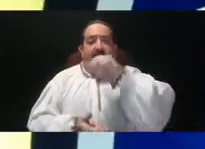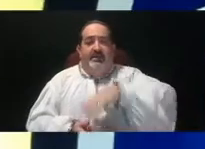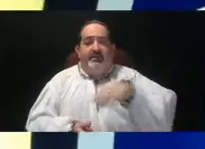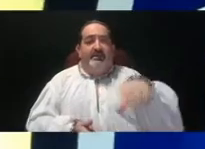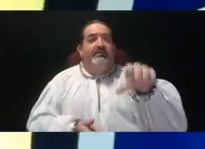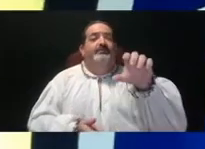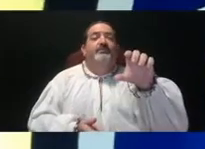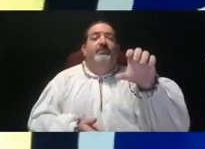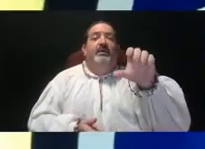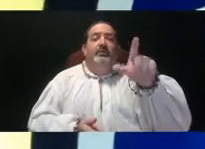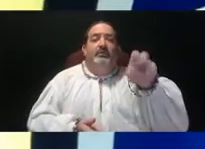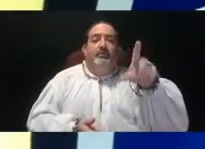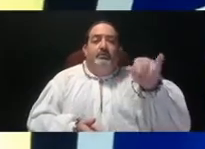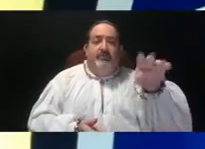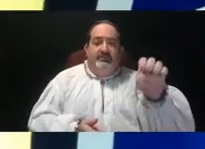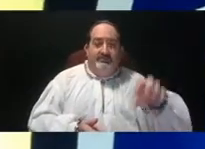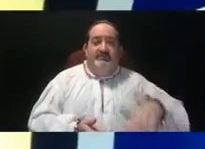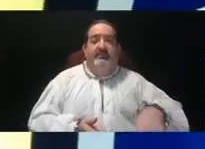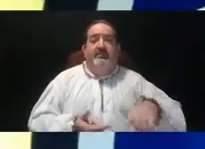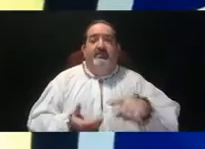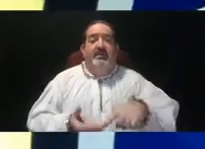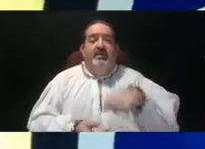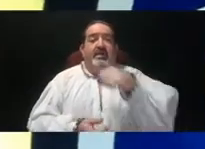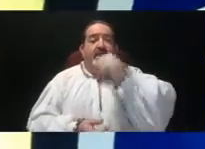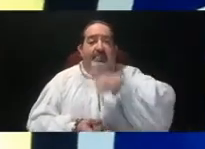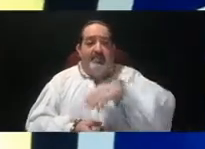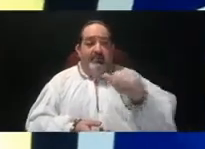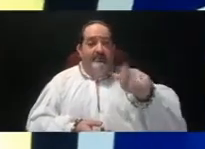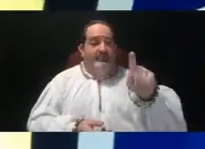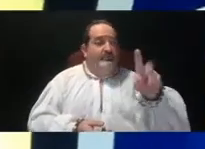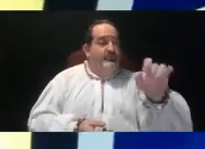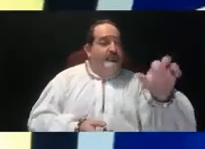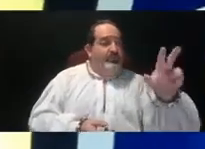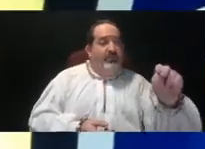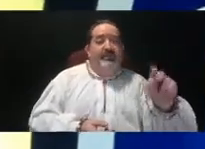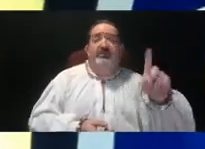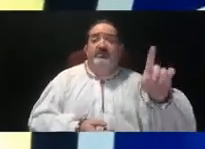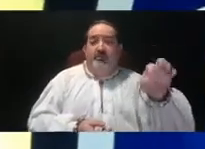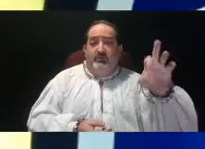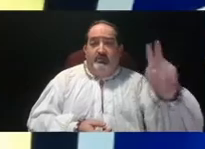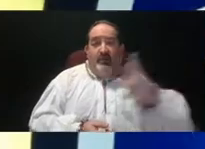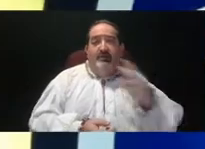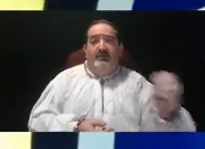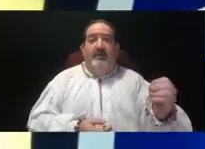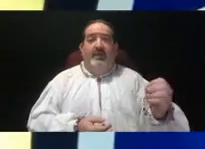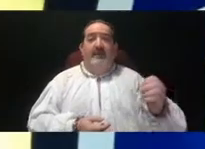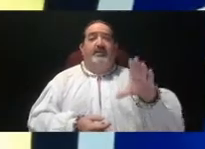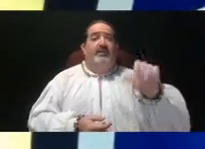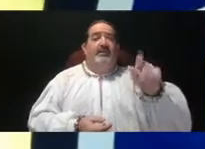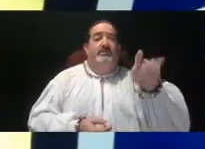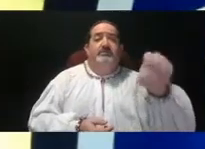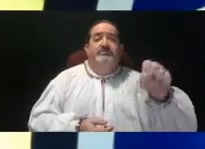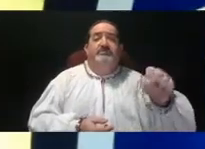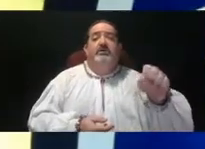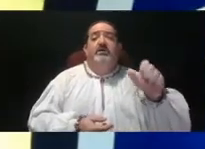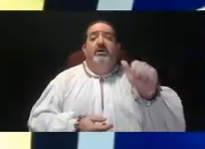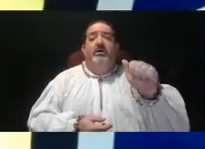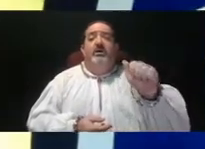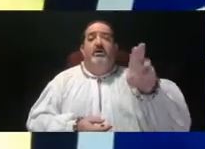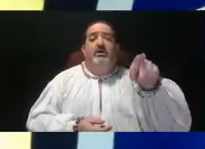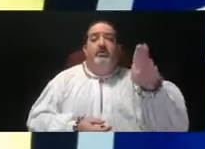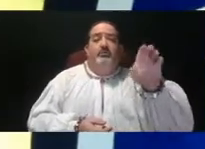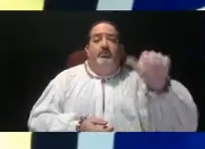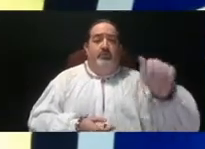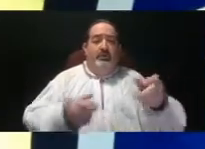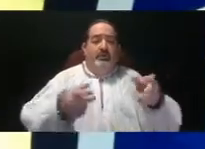of Darroch, Lady Etoine of Darroch, and headed by Countess Albrecht.